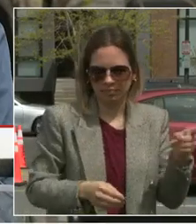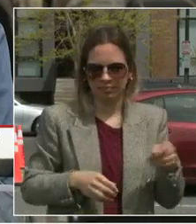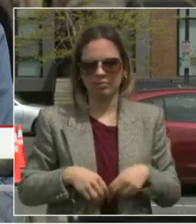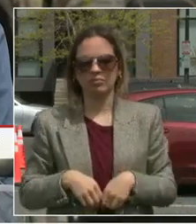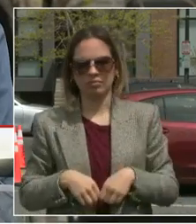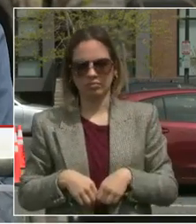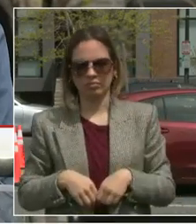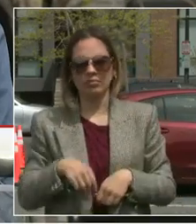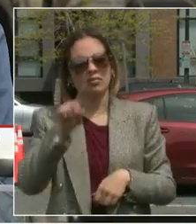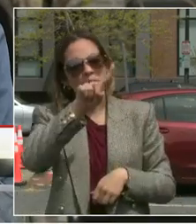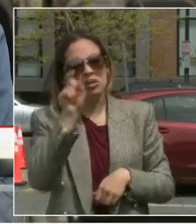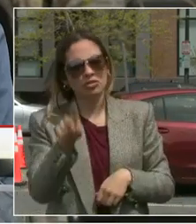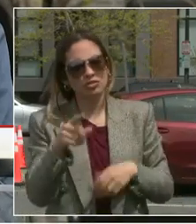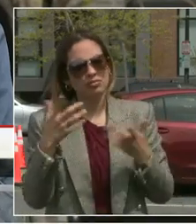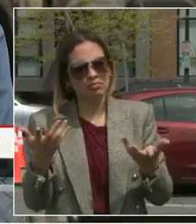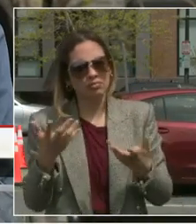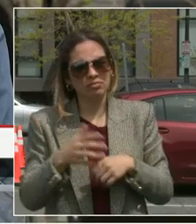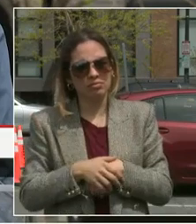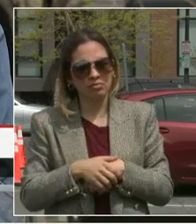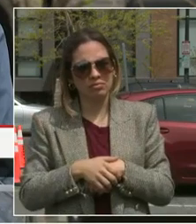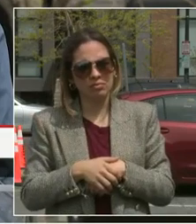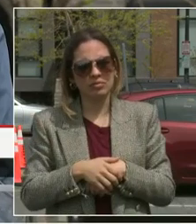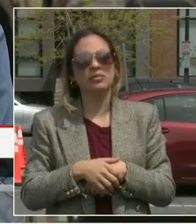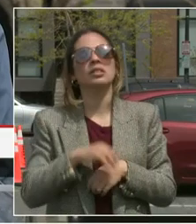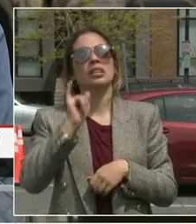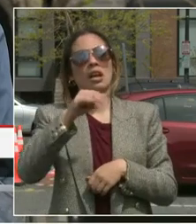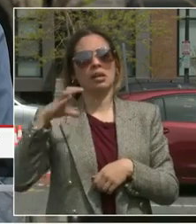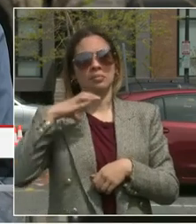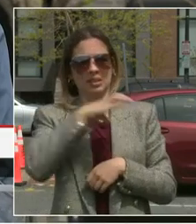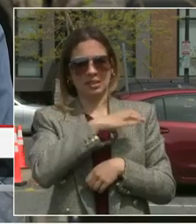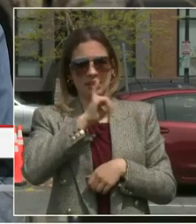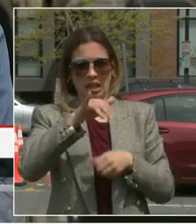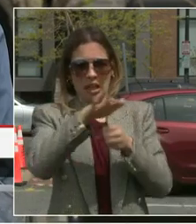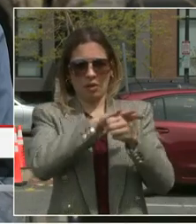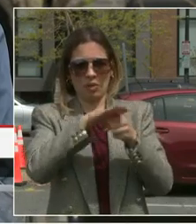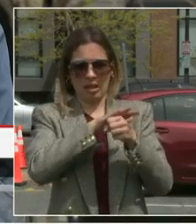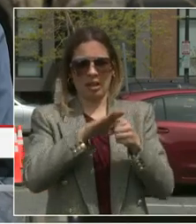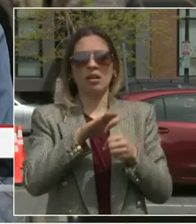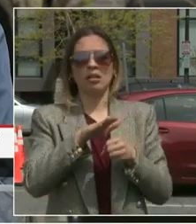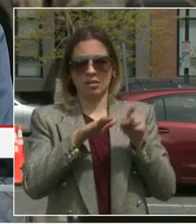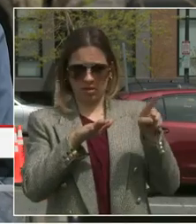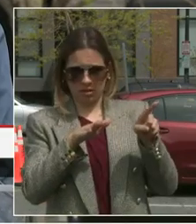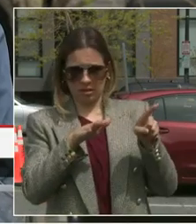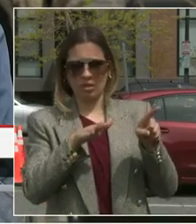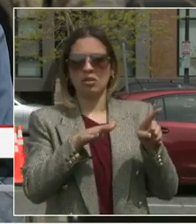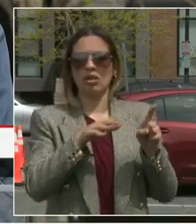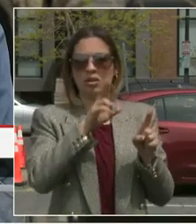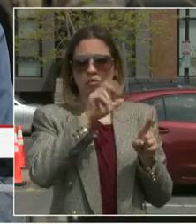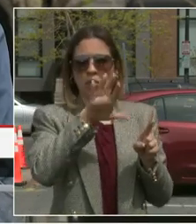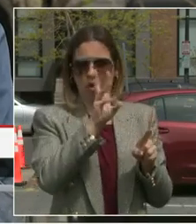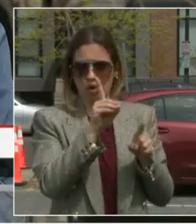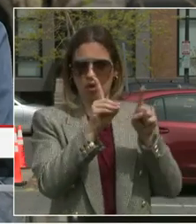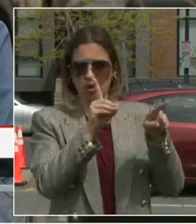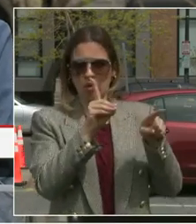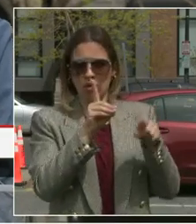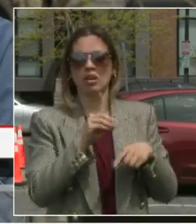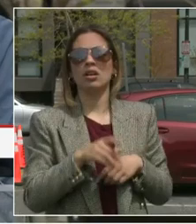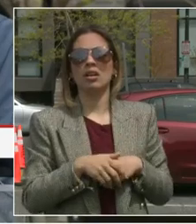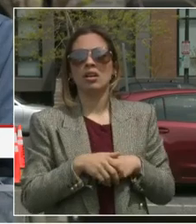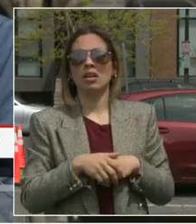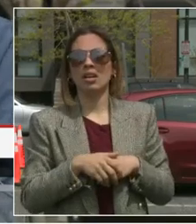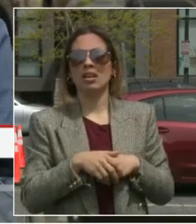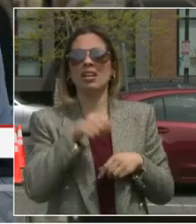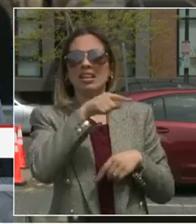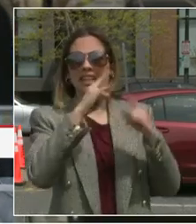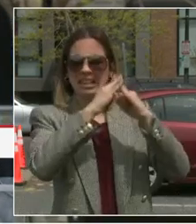in the Northeast Benning Road area, who said we do have homeless encampments that the city, in essence, has